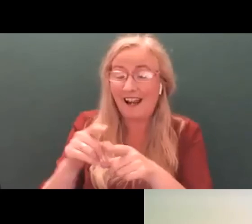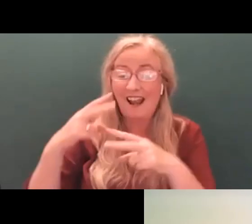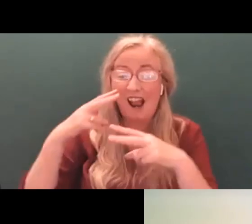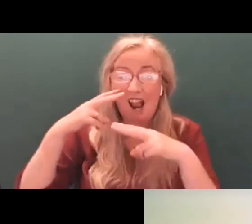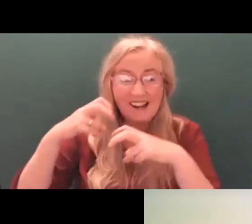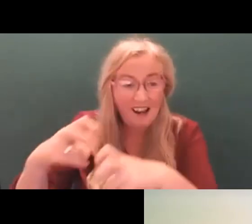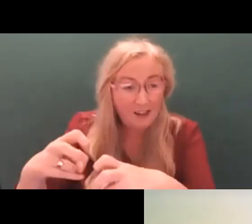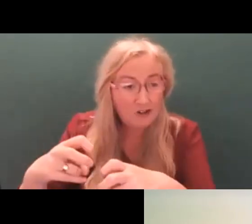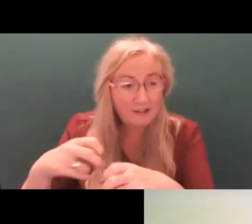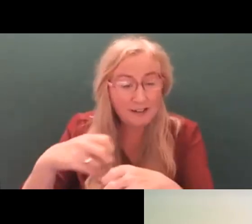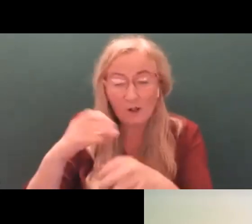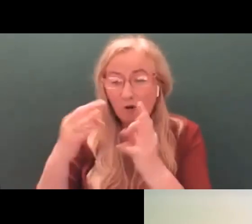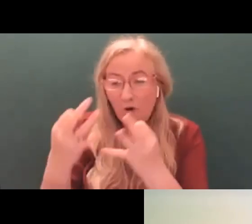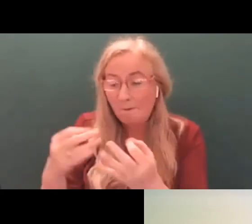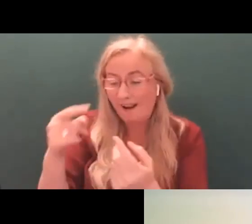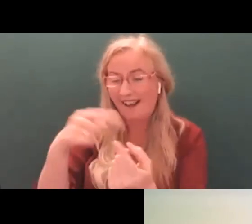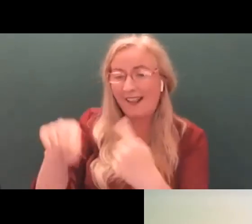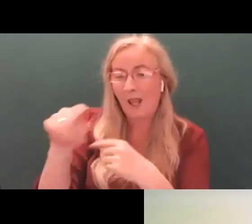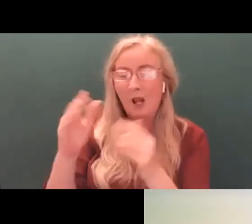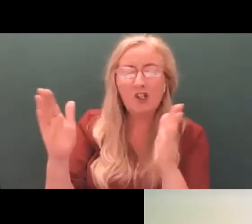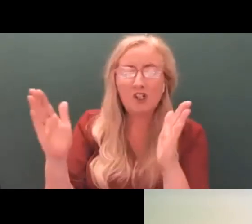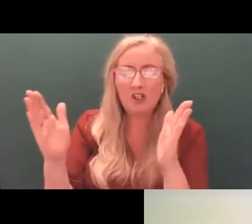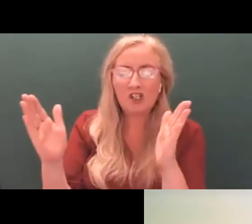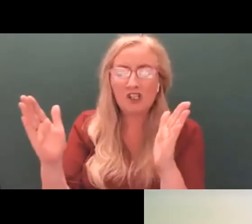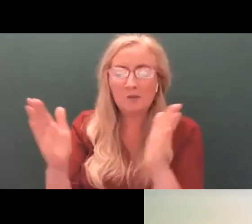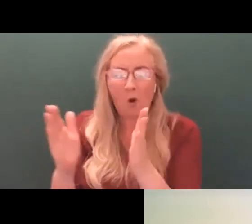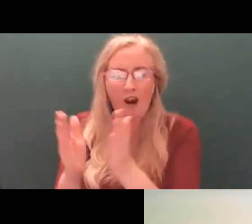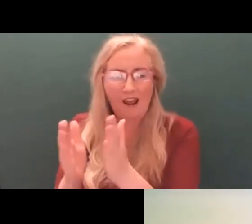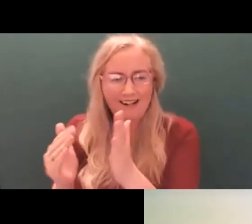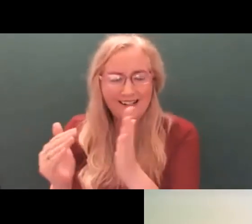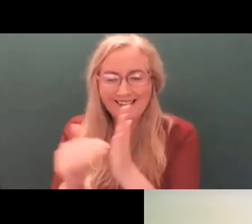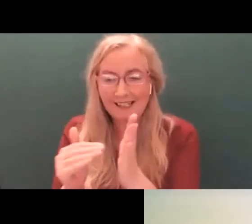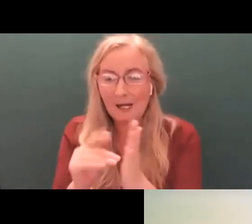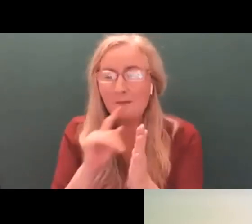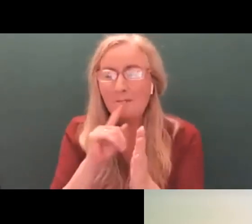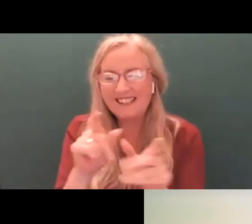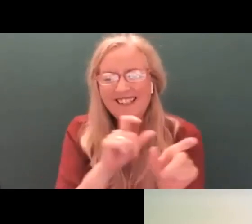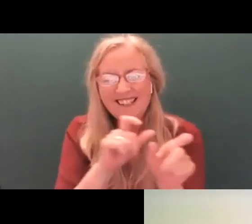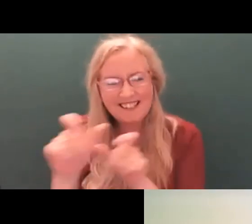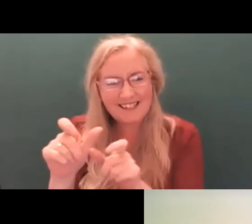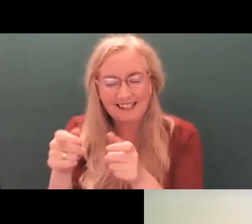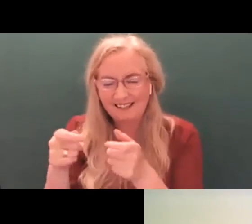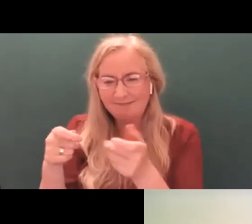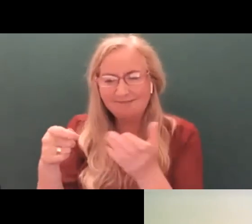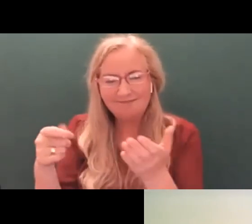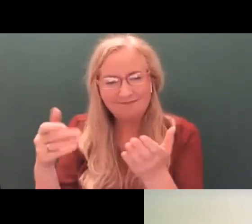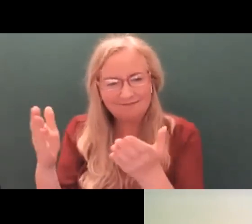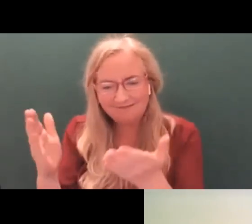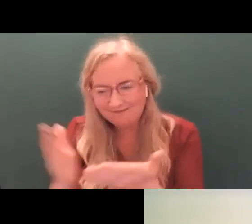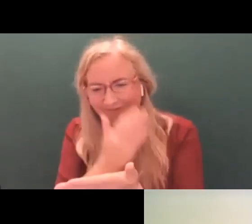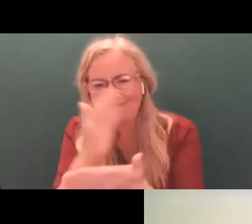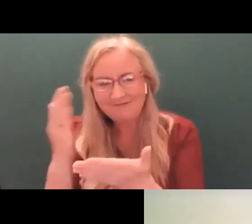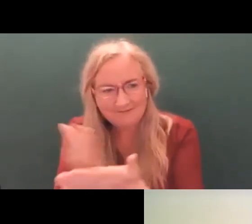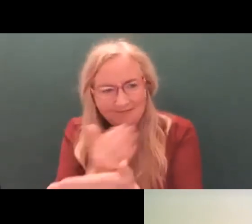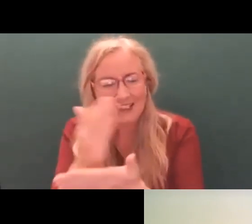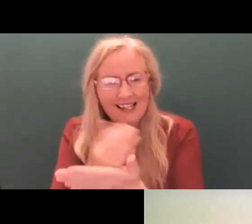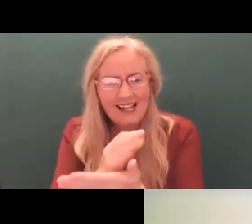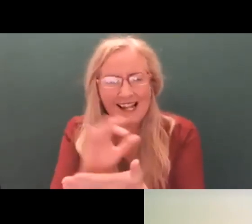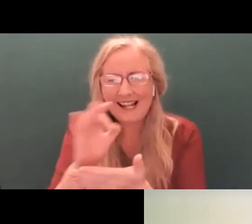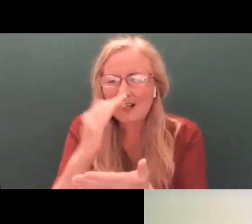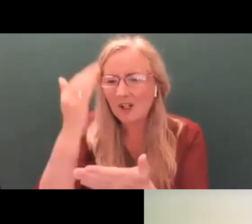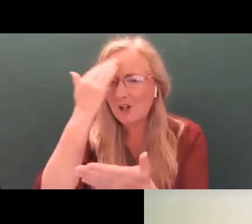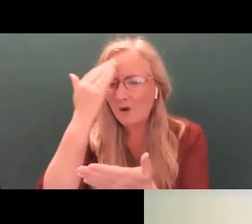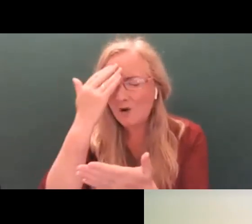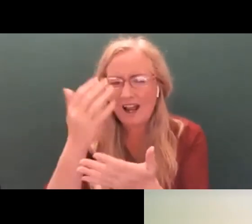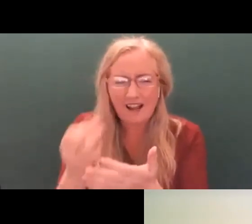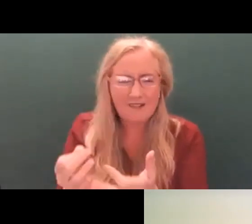that are perhaps smaller, but they're literally digging away on a constant basis, and getting to know some of them may